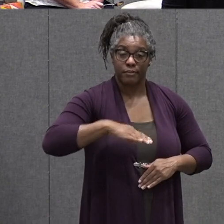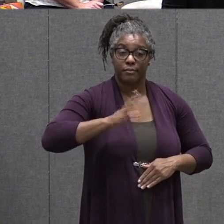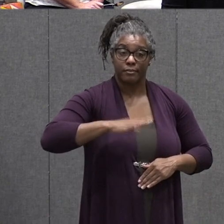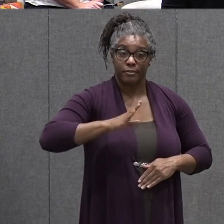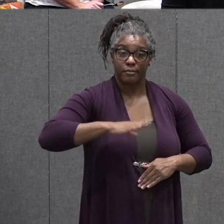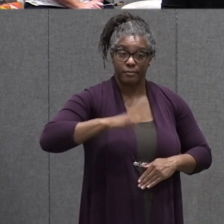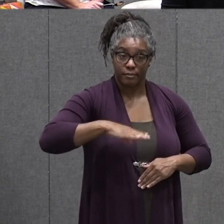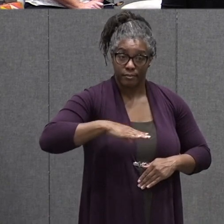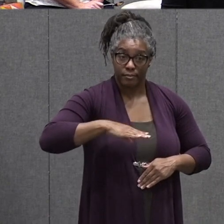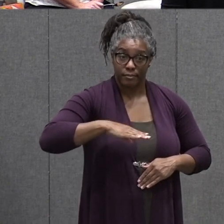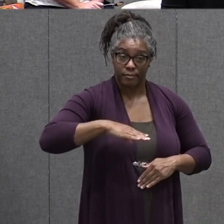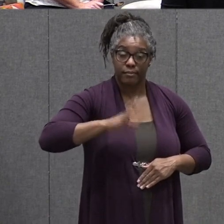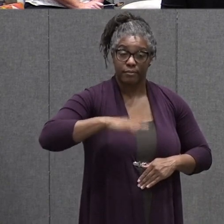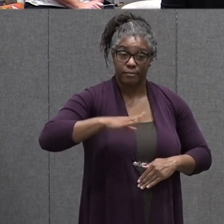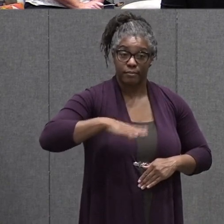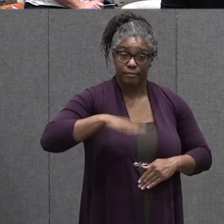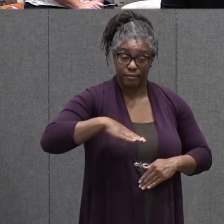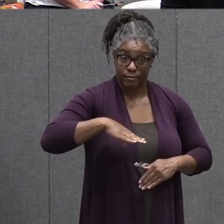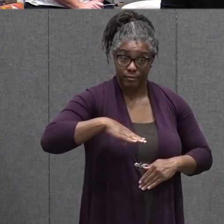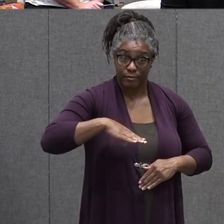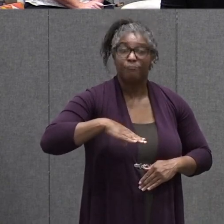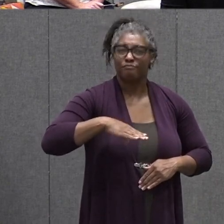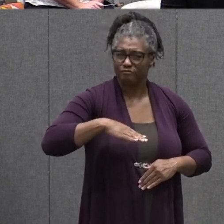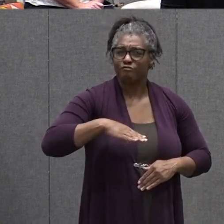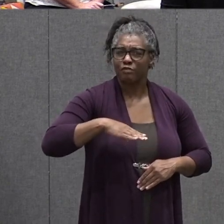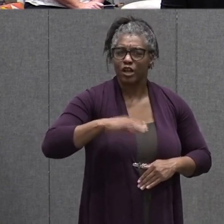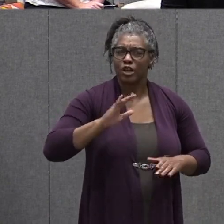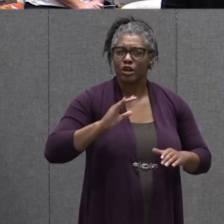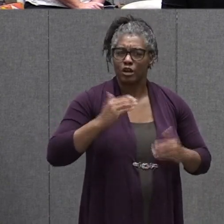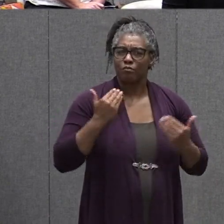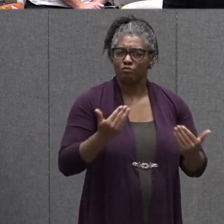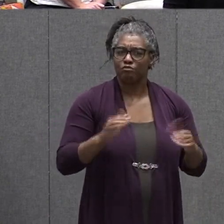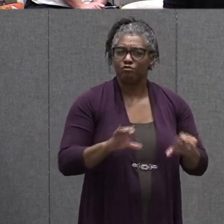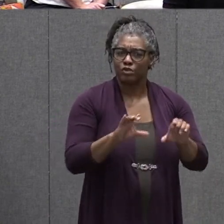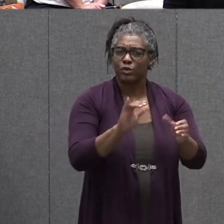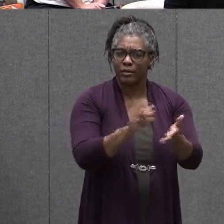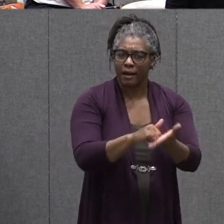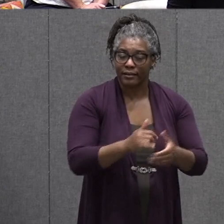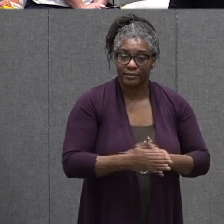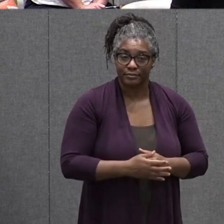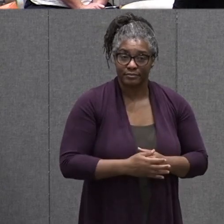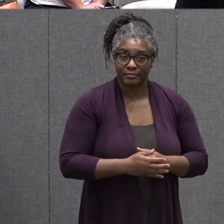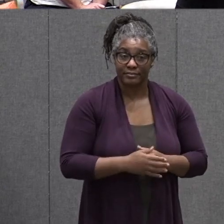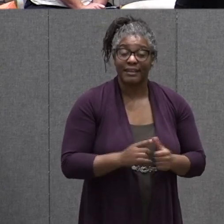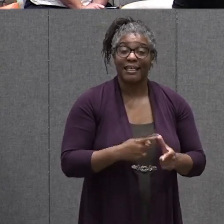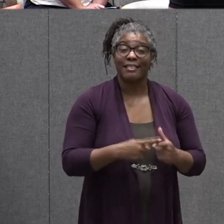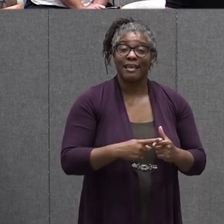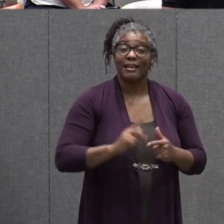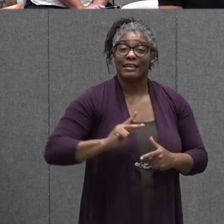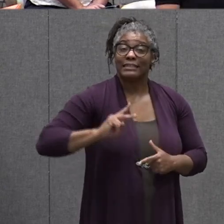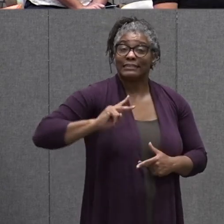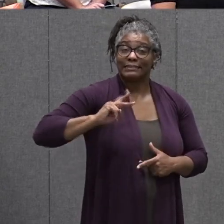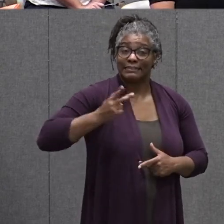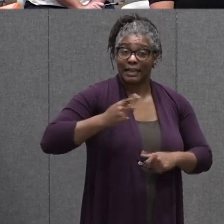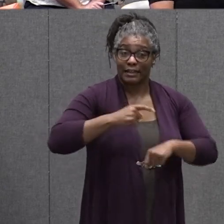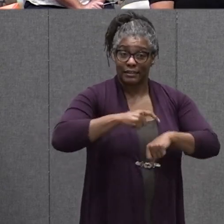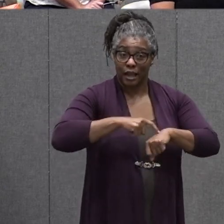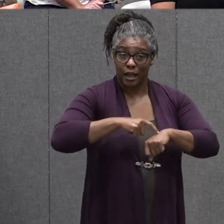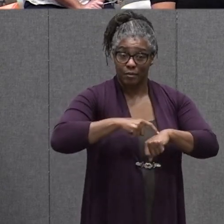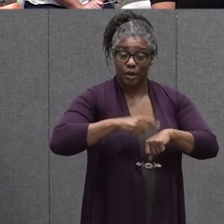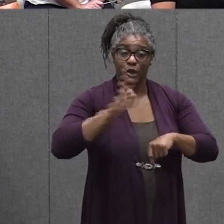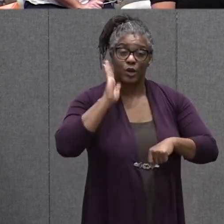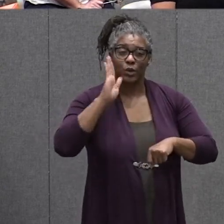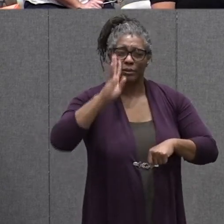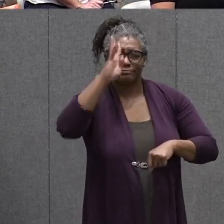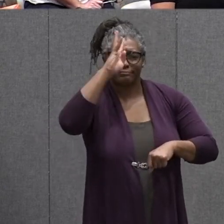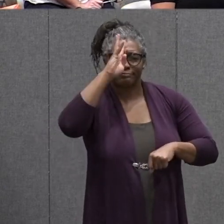then that's what you're going to play right now while we listen to your solo. Then the second time we take the solo, you're going to make up